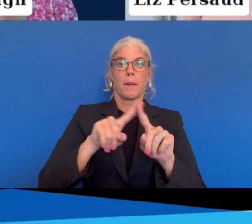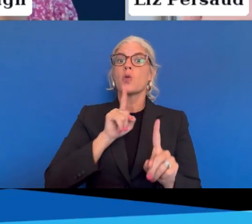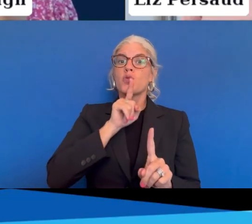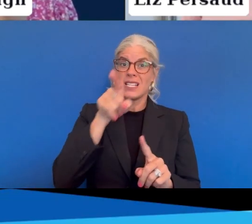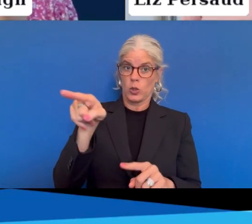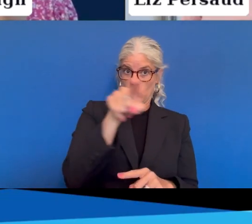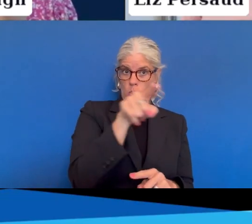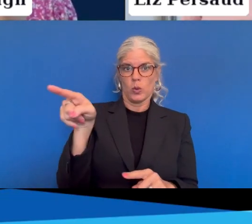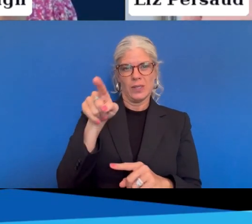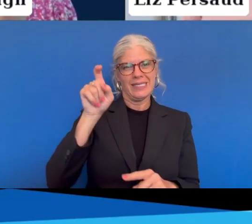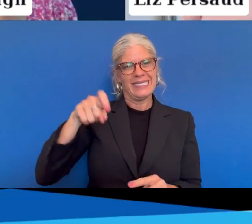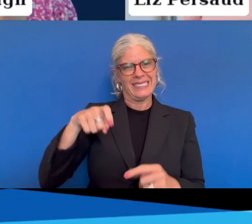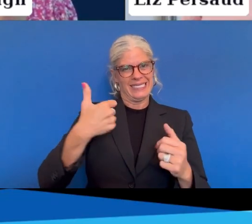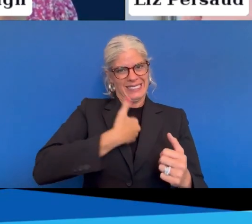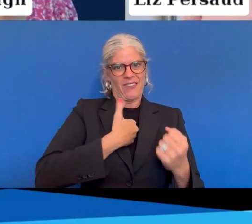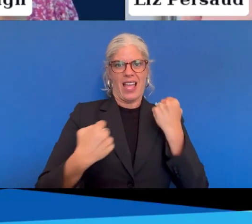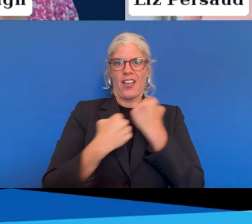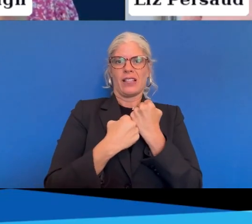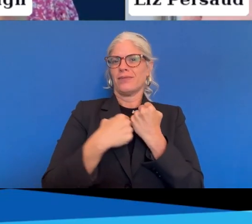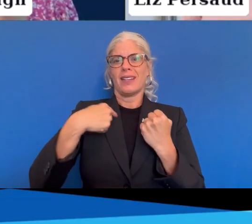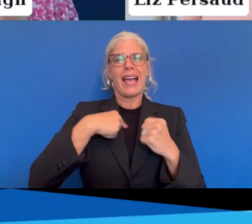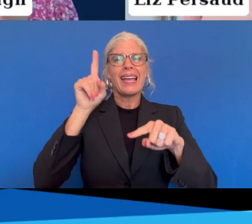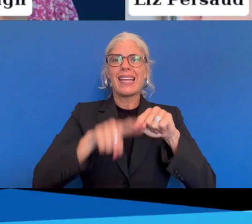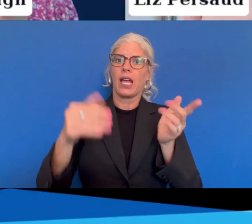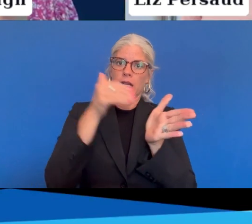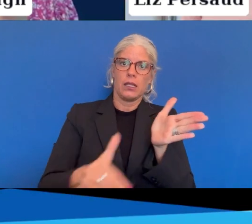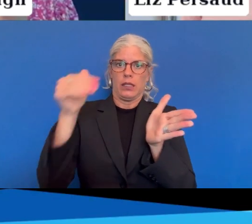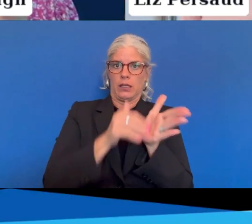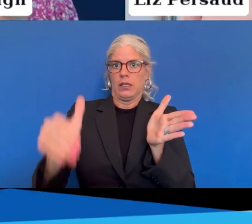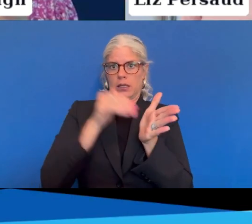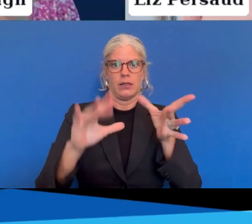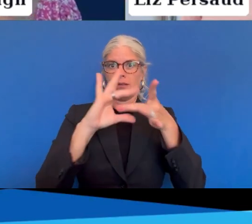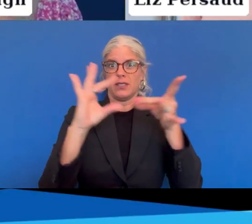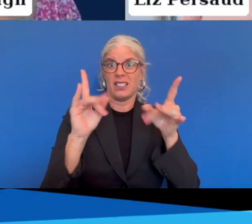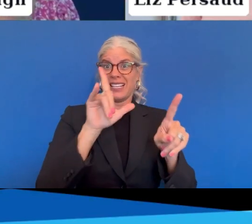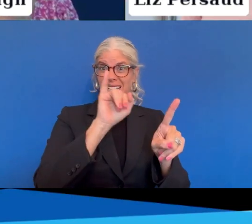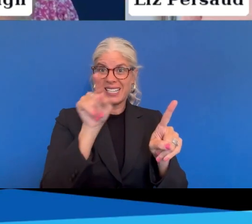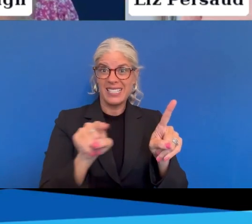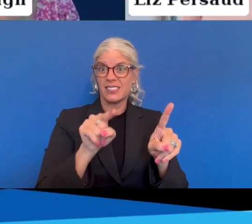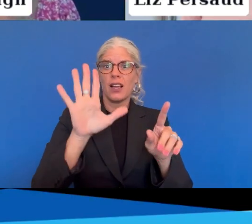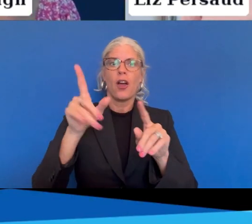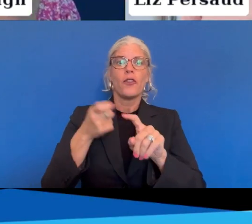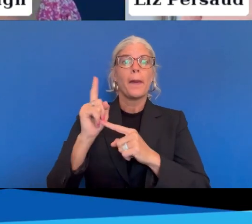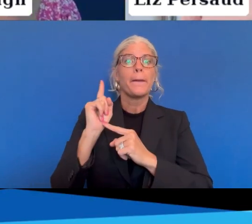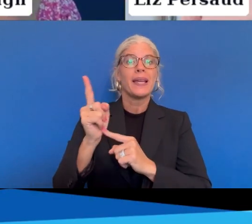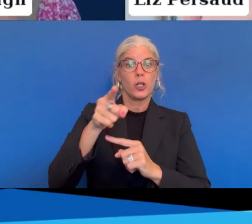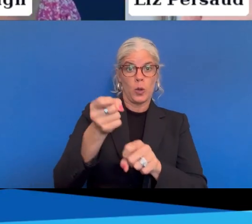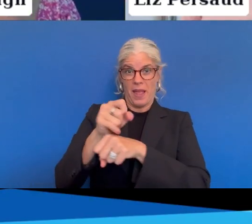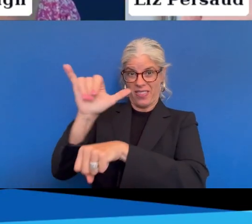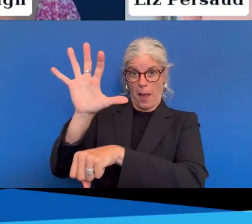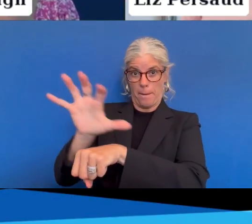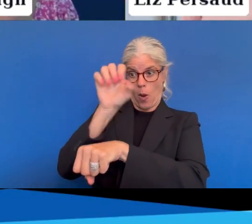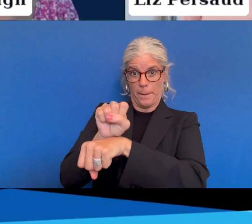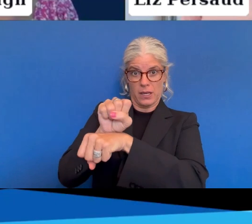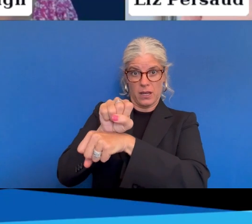of go over them, but you really need to be a self-advocate. I can't say that enough to Liz.